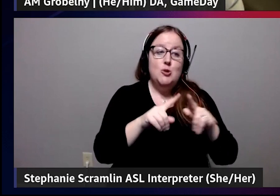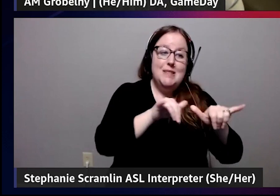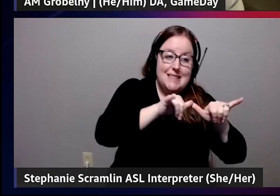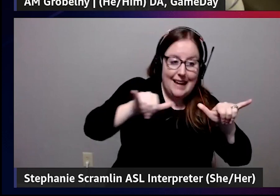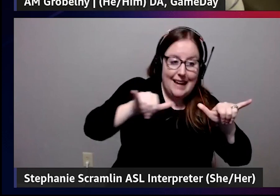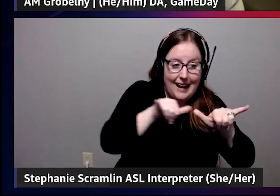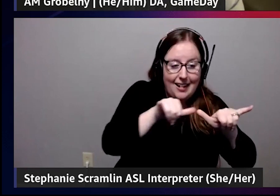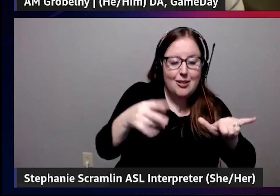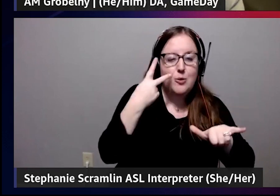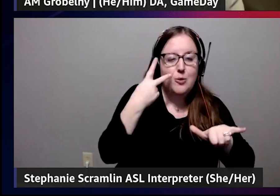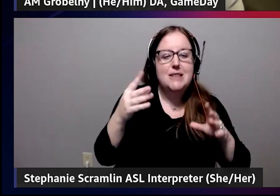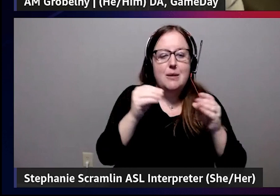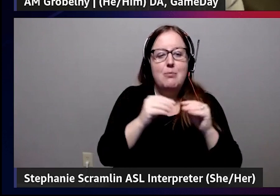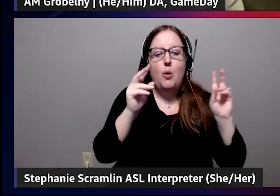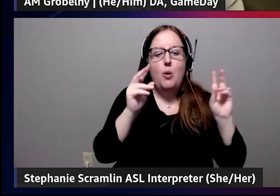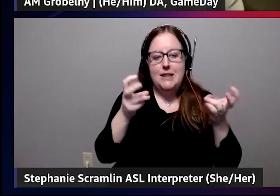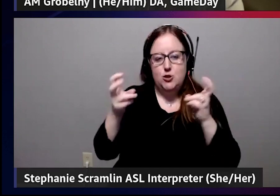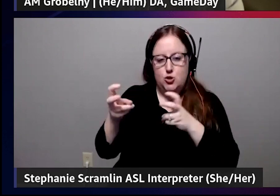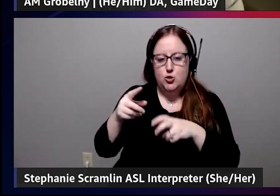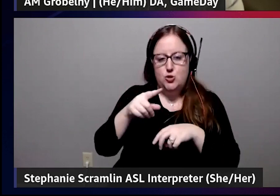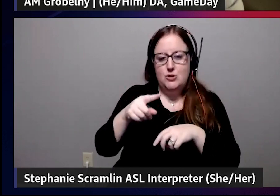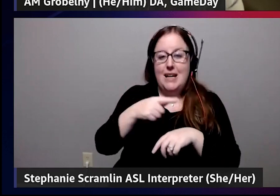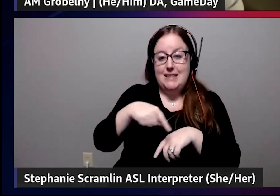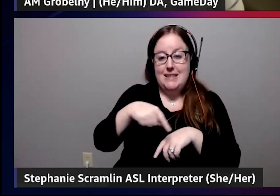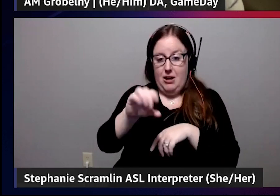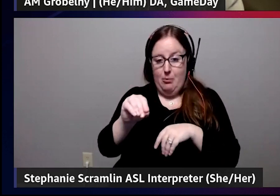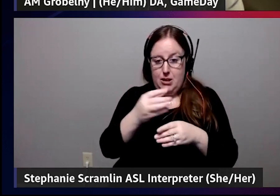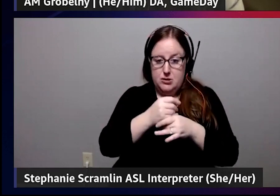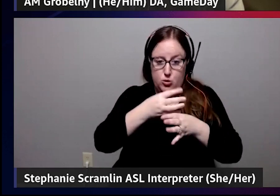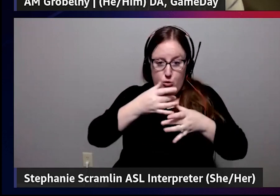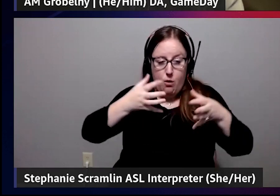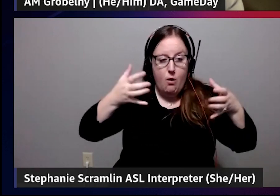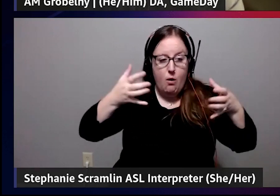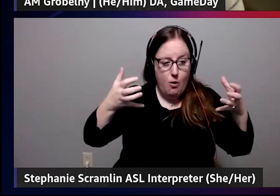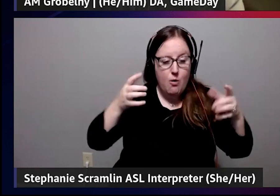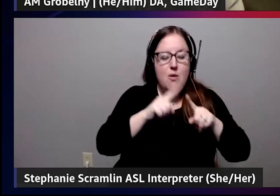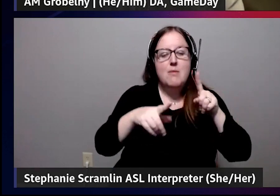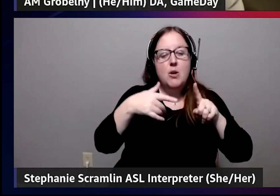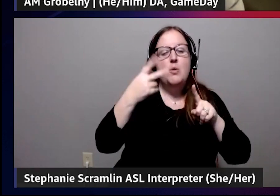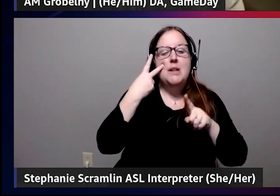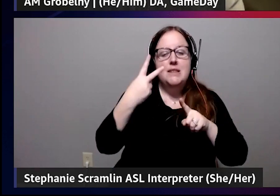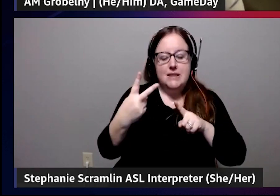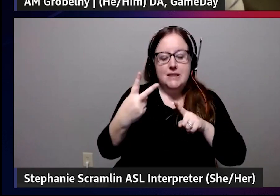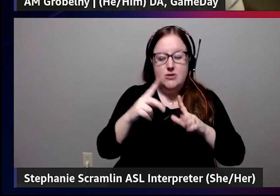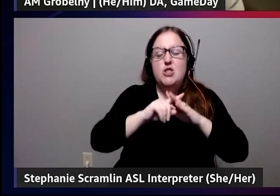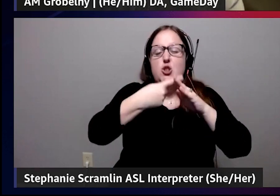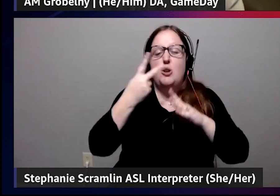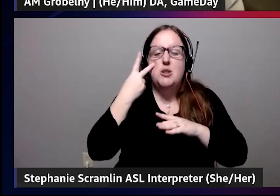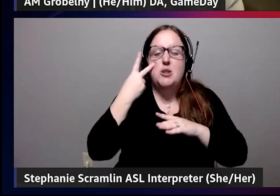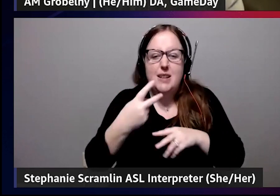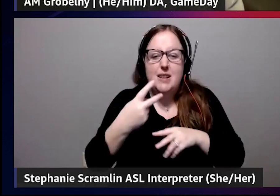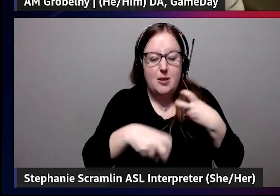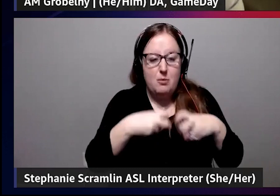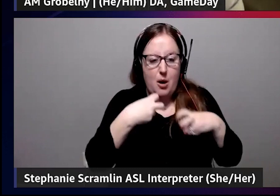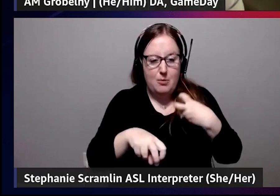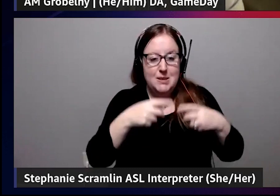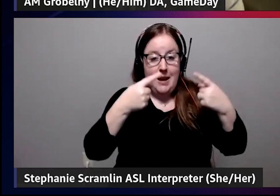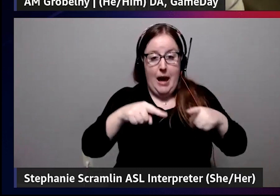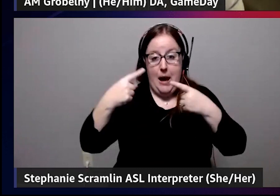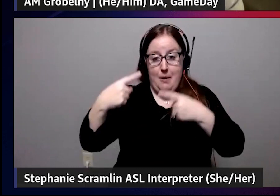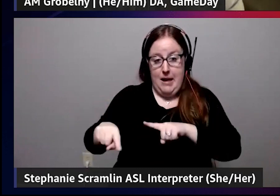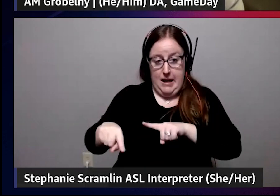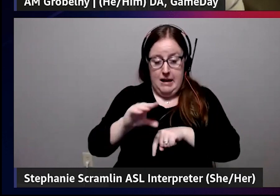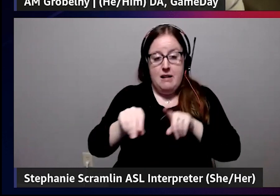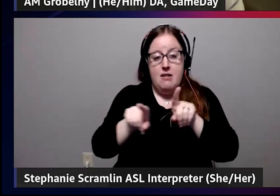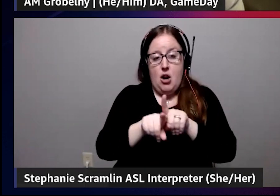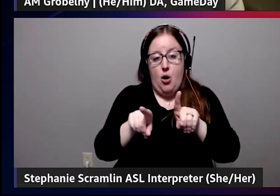see more issues as companies grow, but we do start seeing these problems happening, and also